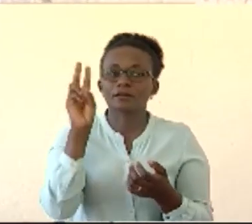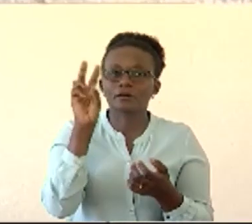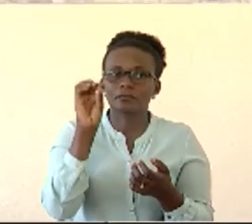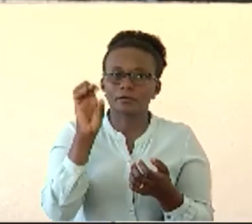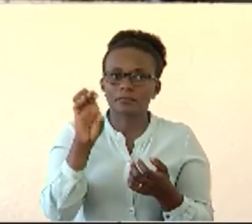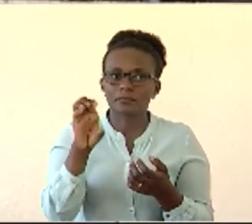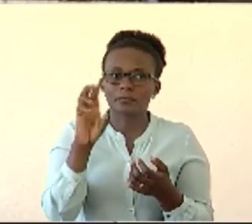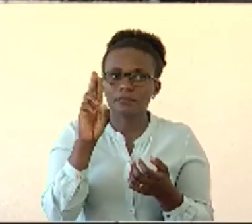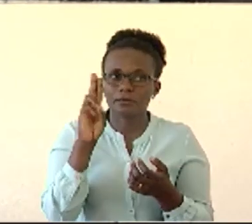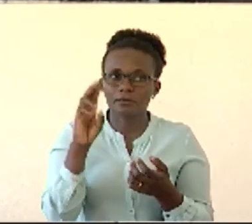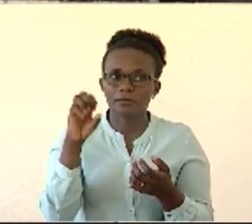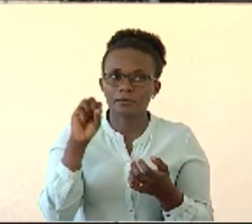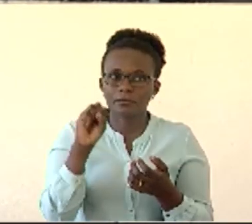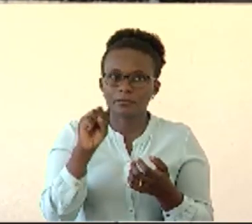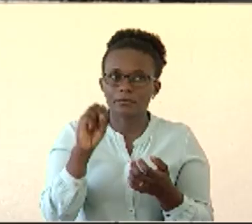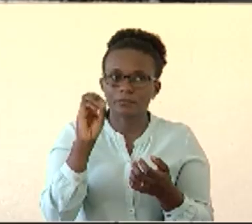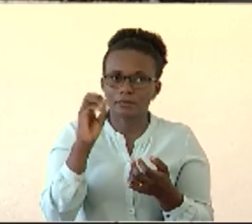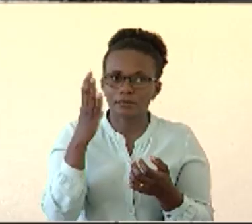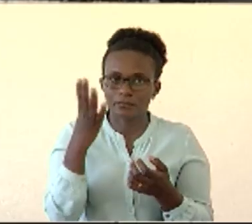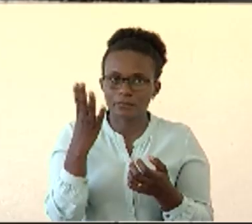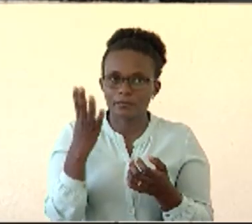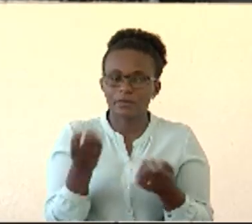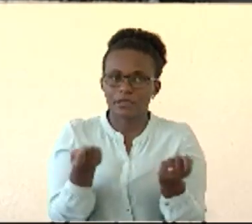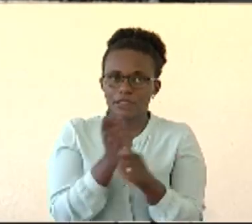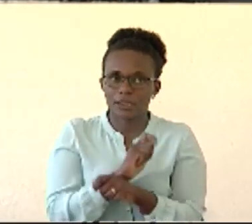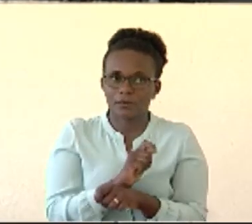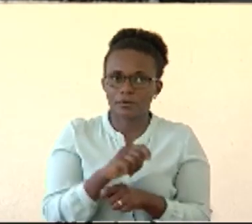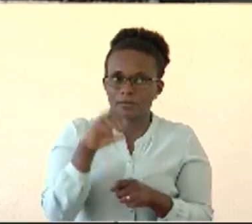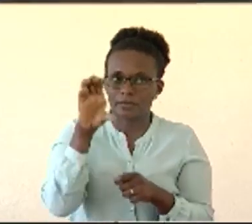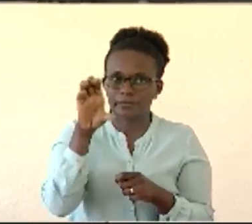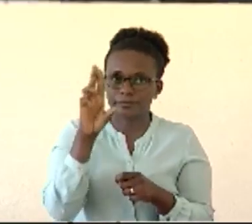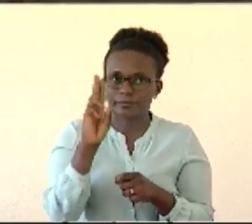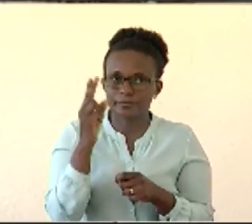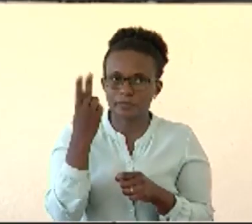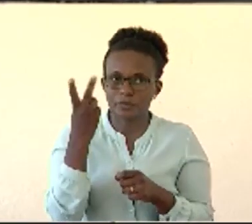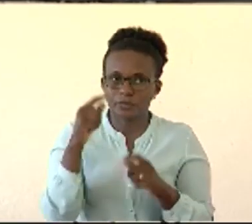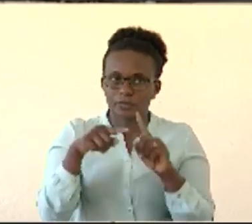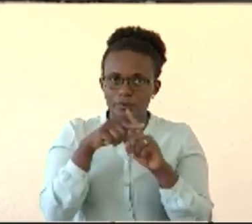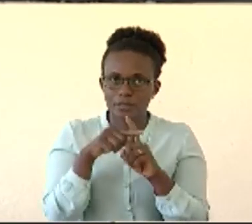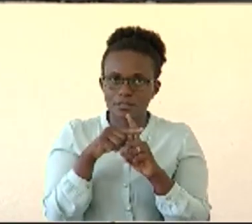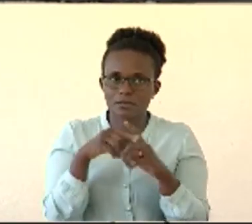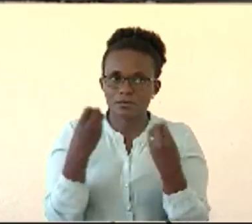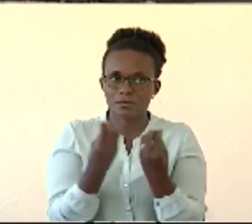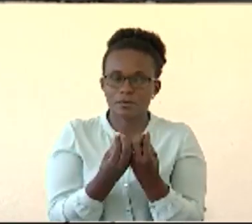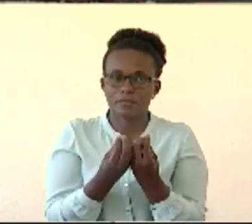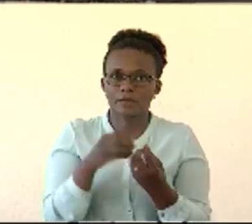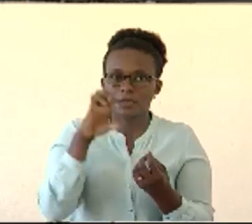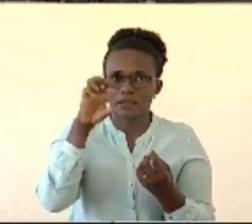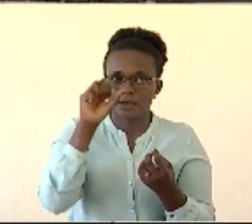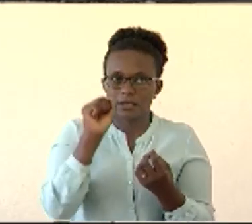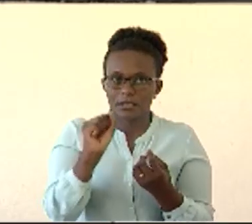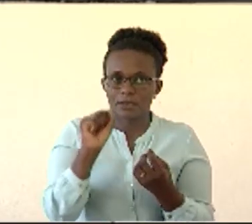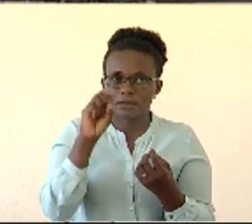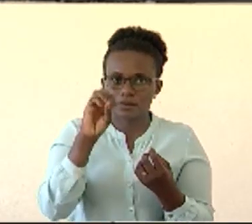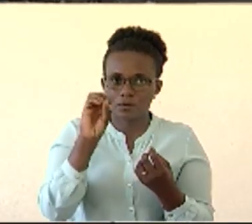sulfate, so the ions present, you have the copper 2 ions and the sulfate ions. You have the